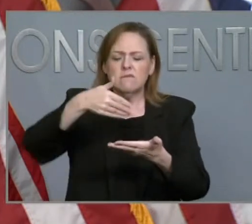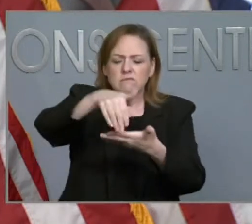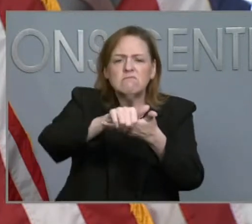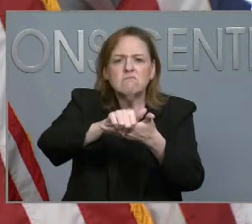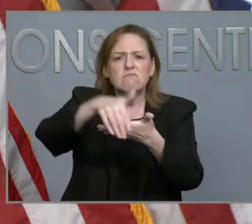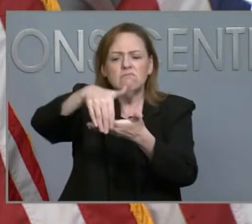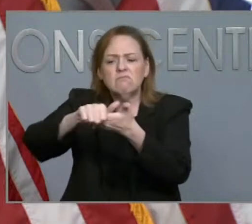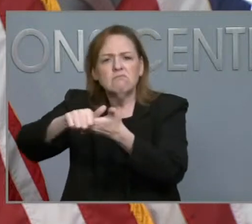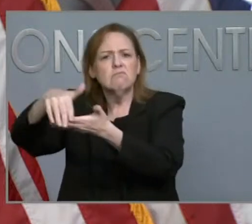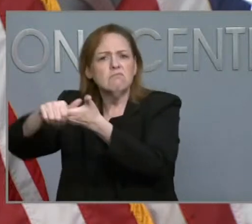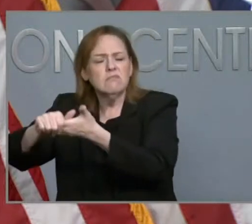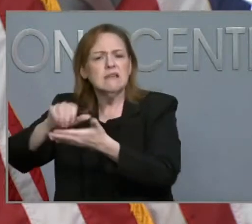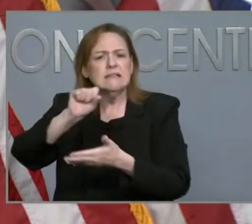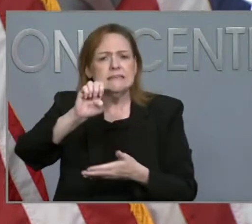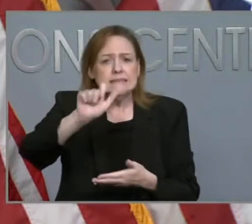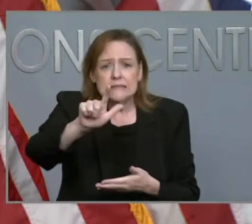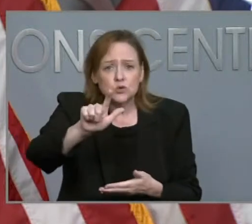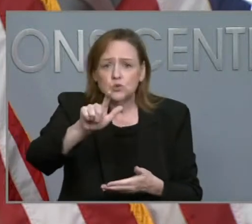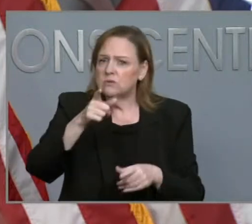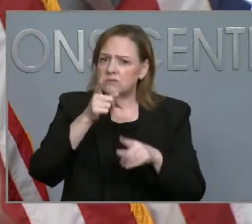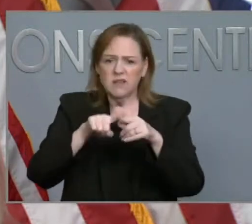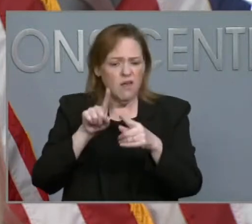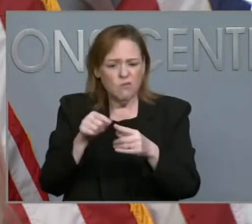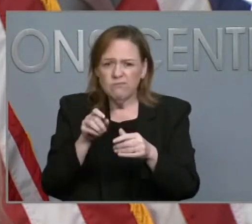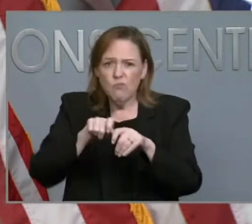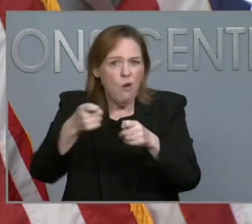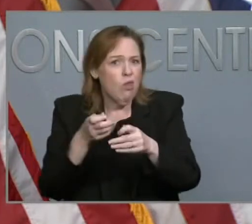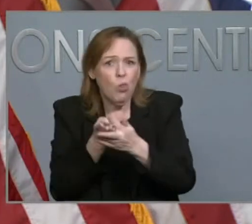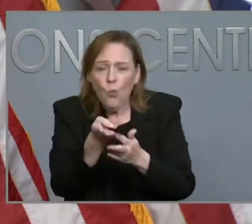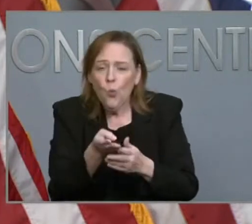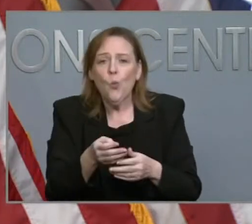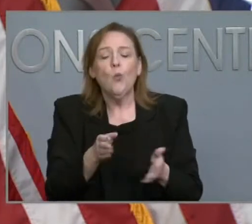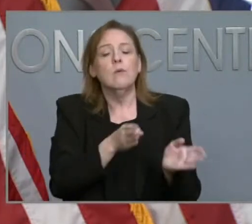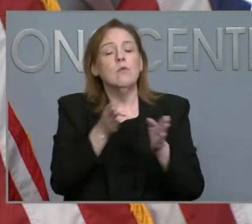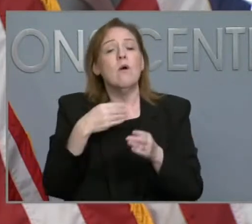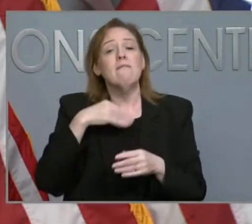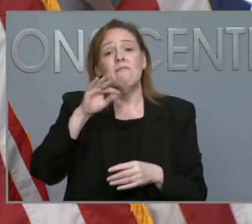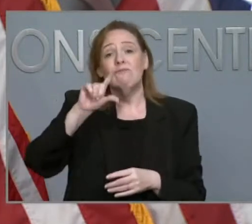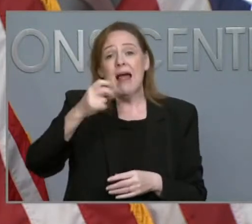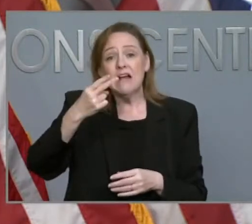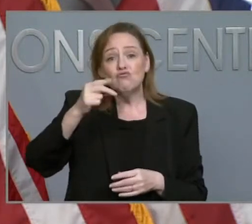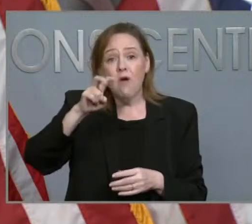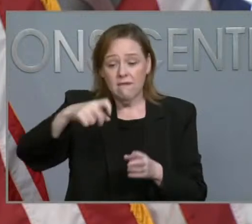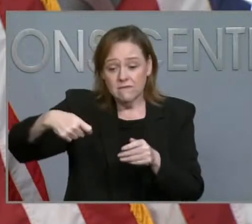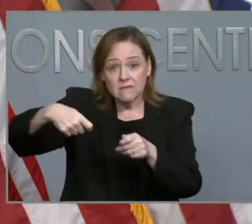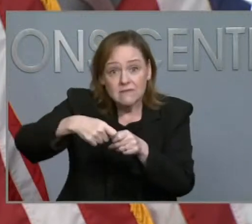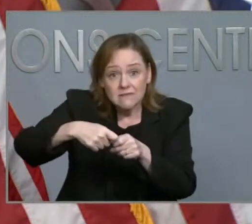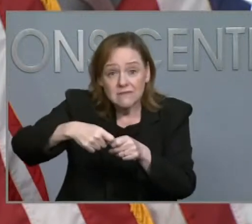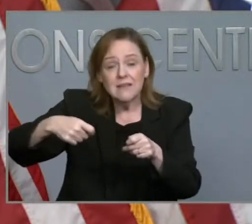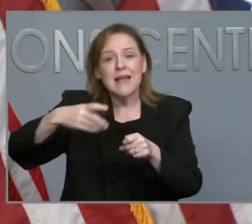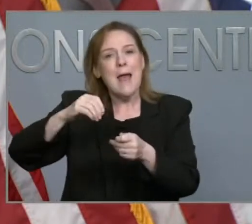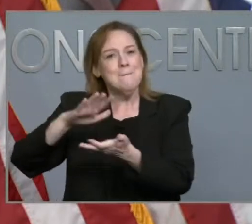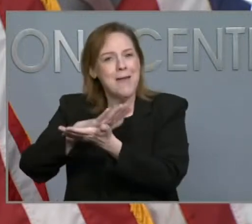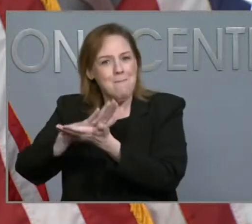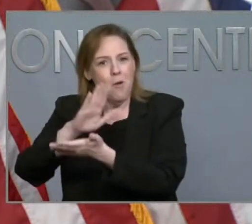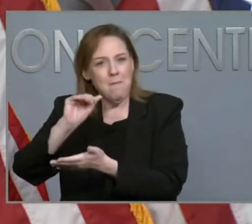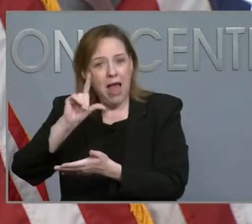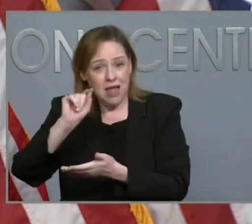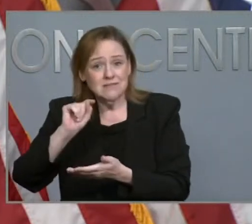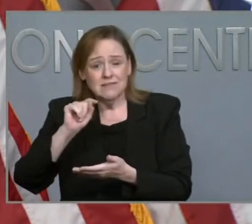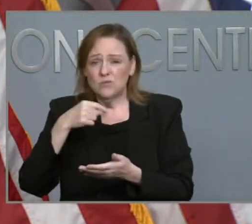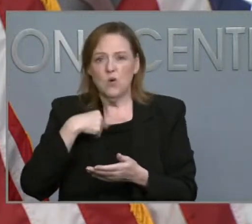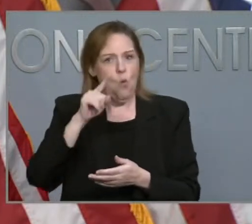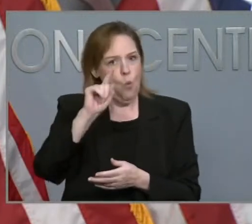tamper-resistant seals, where they will have a flash drive and the actual paper ballots, because we are a 100%